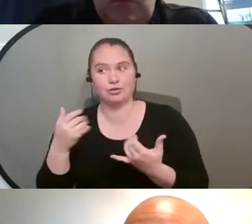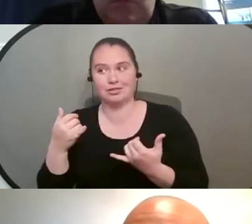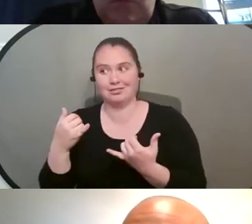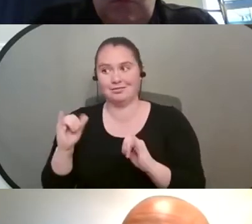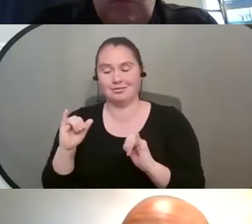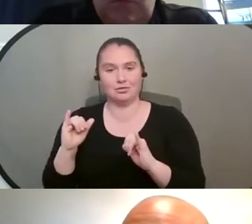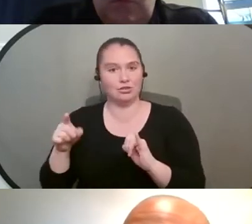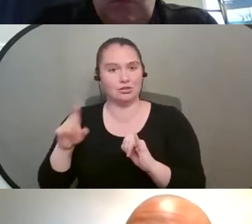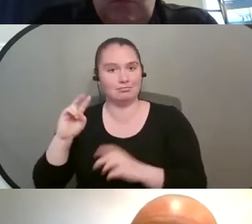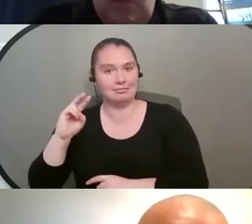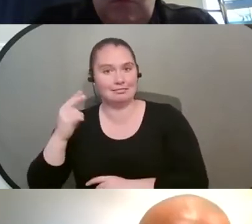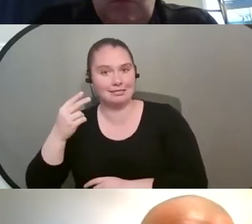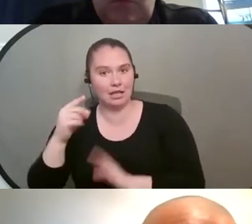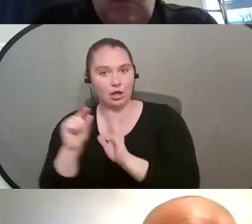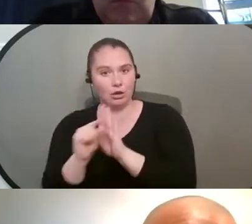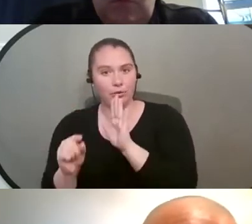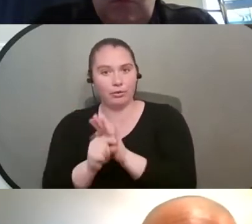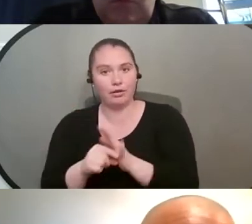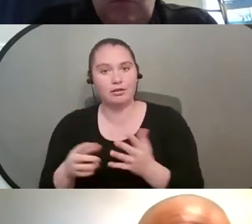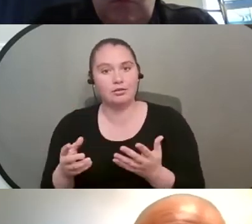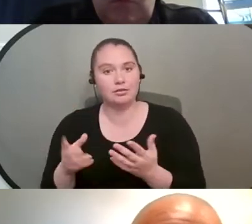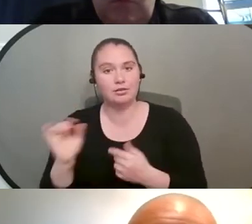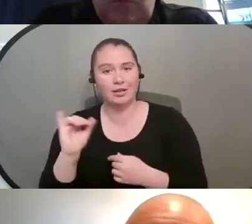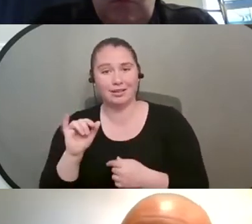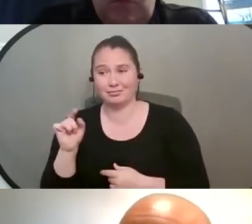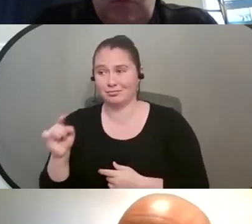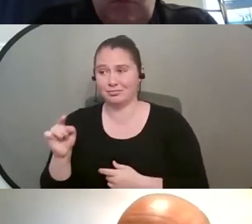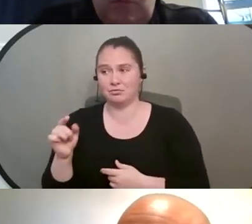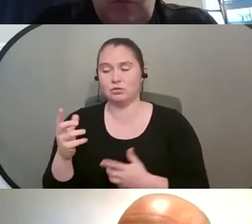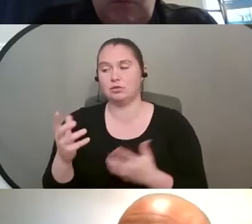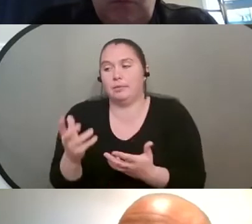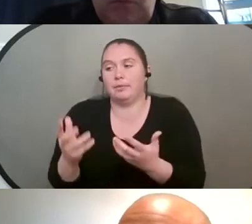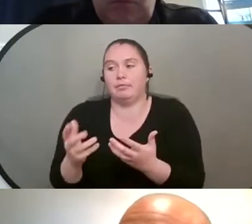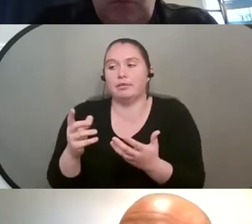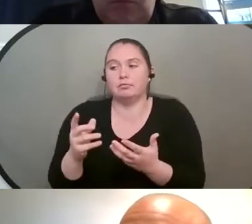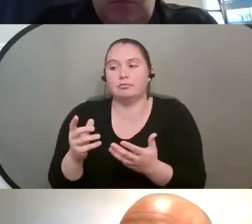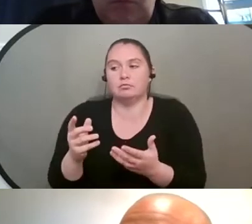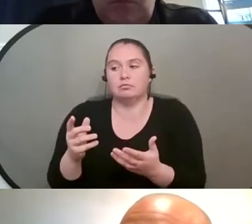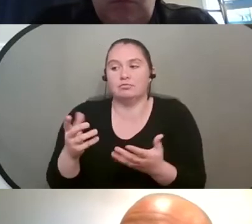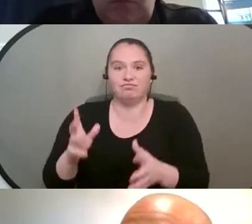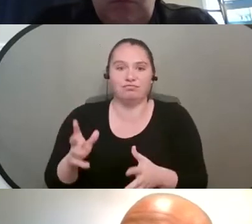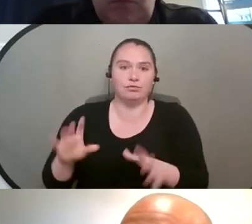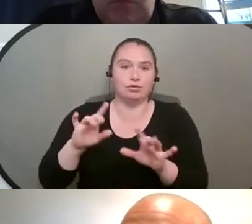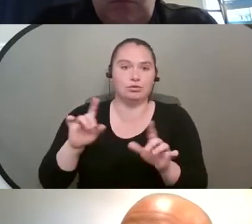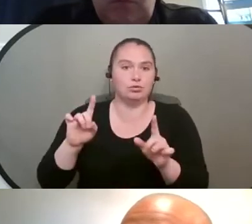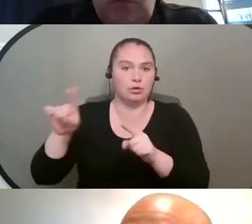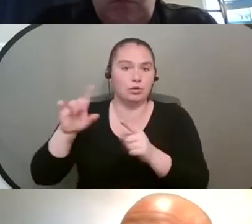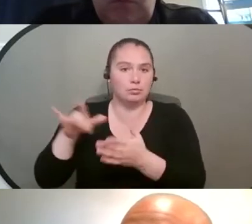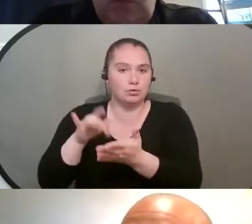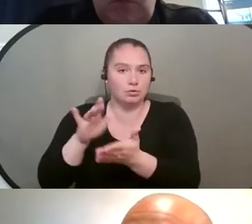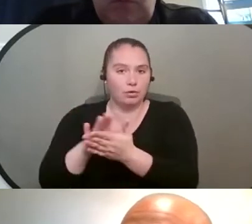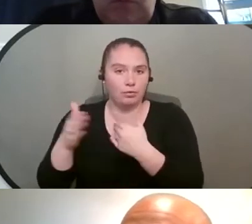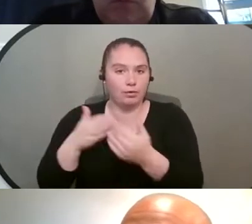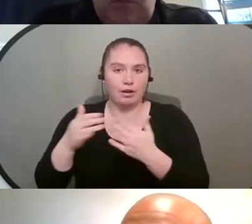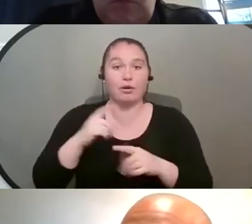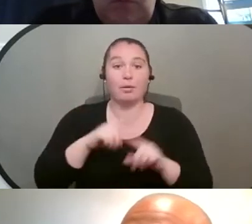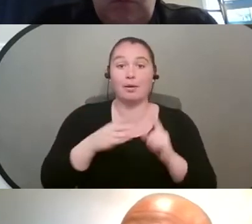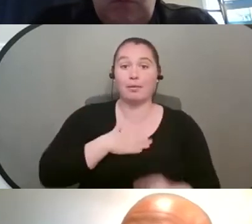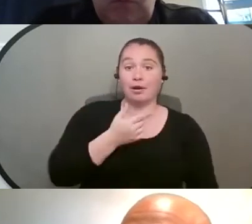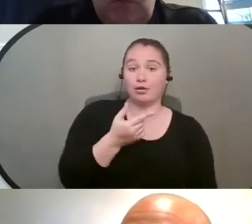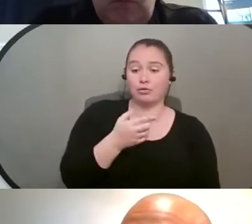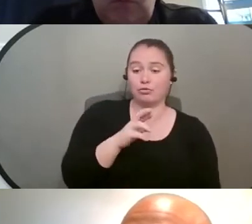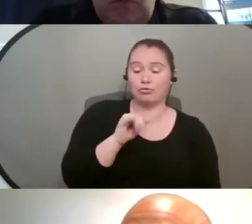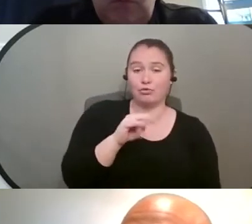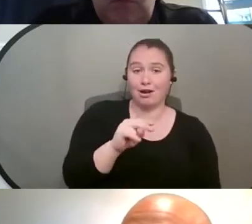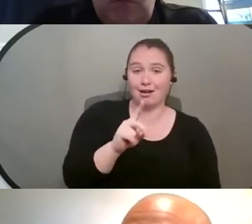only in 2nd grade, so she may be out of this when it comes to pass, but like my grandson's going to be coming in and it's like, so are